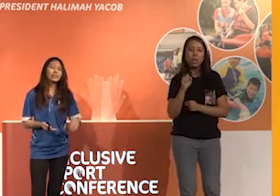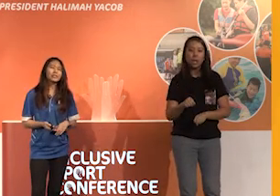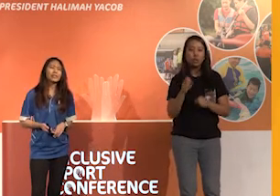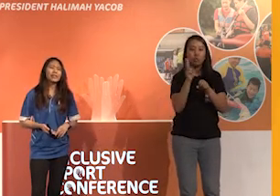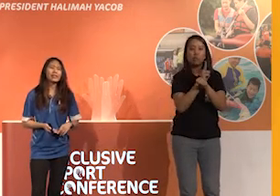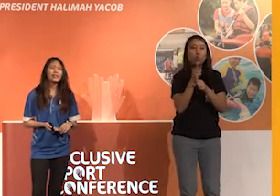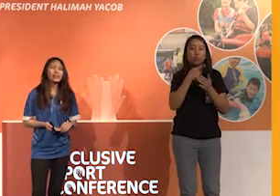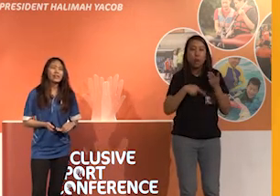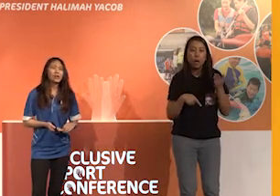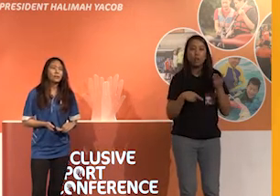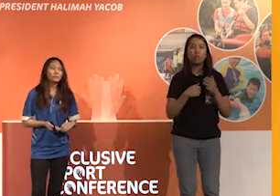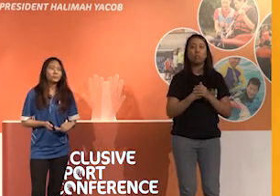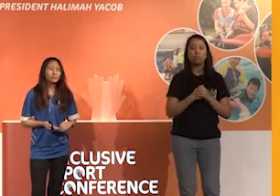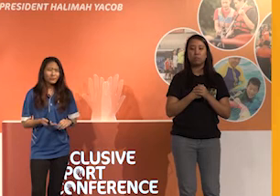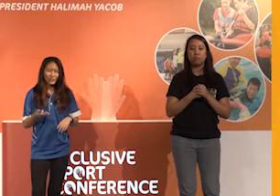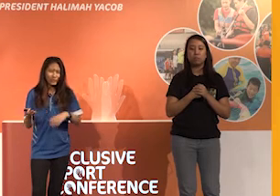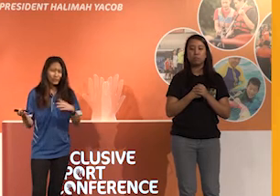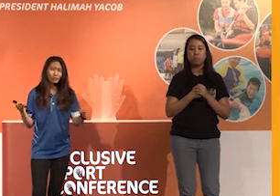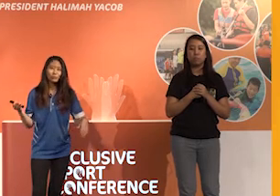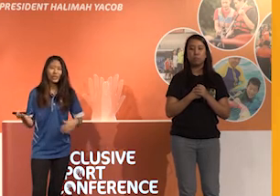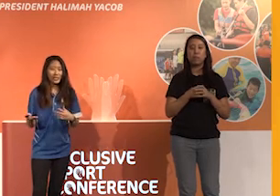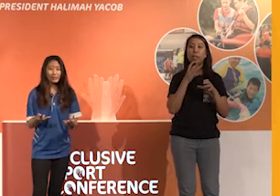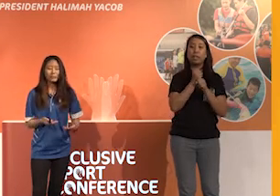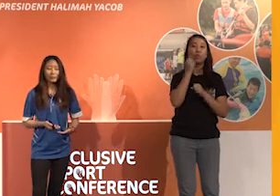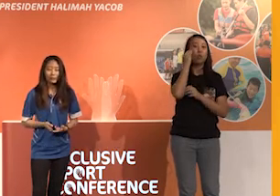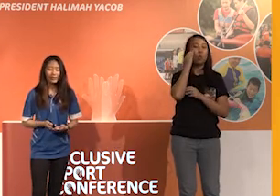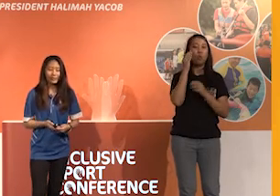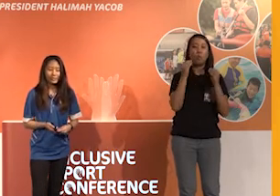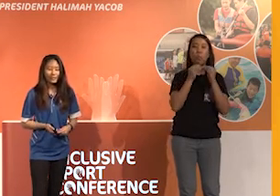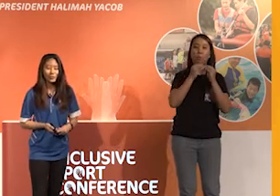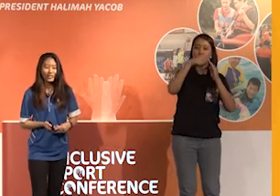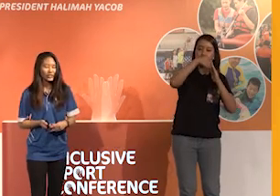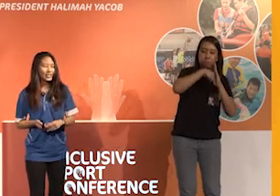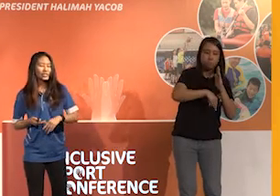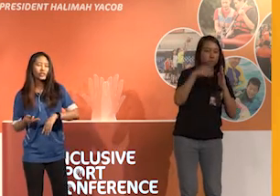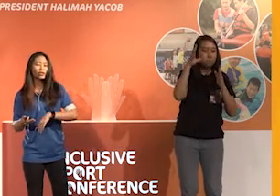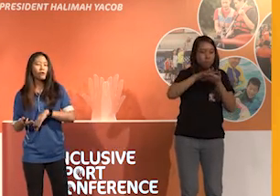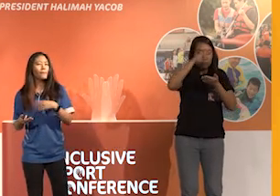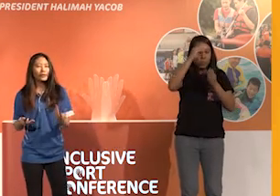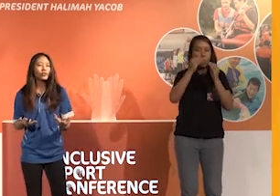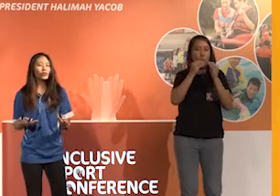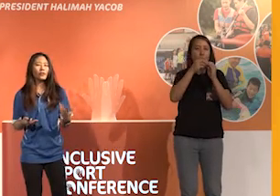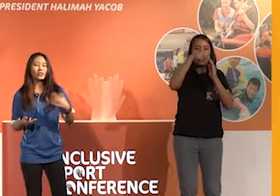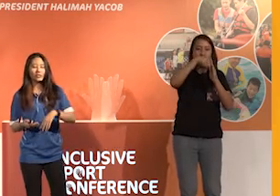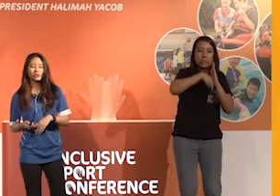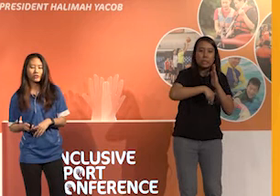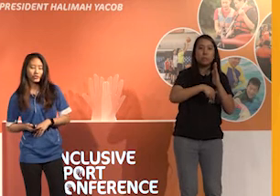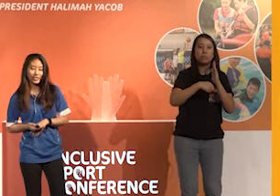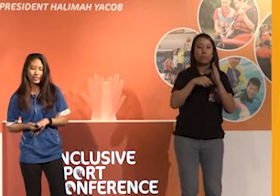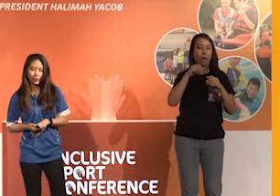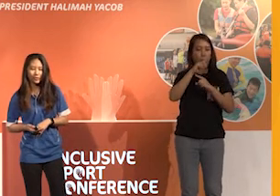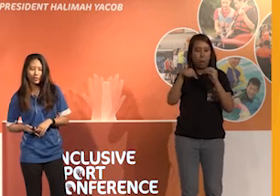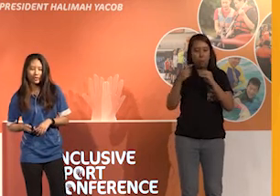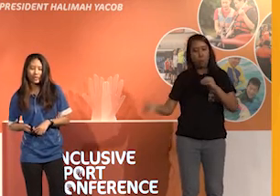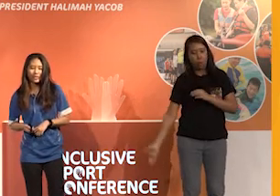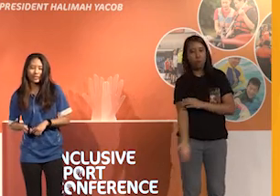And in like you get to know more in depth about bowling. So it's actually a lot of mental and vertical strategies